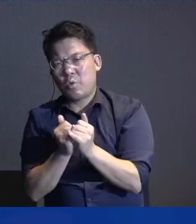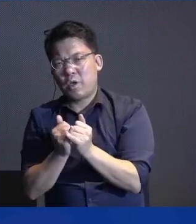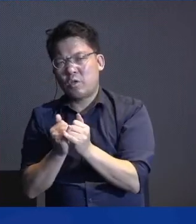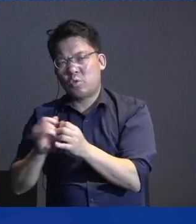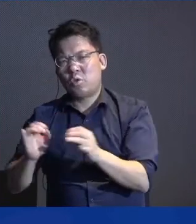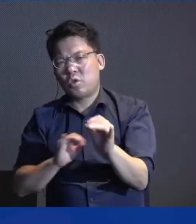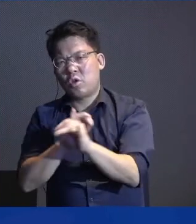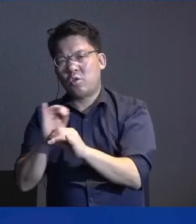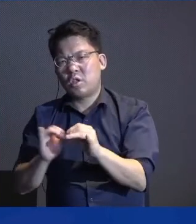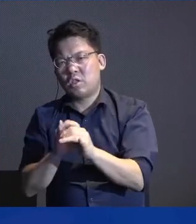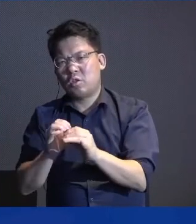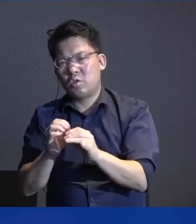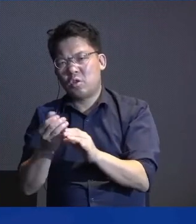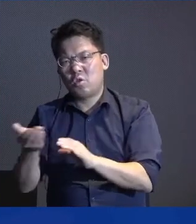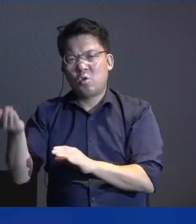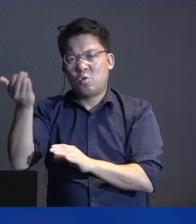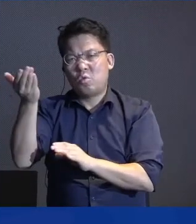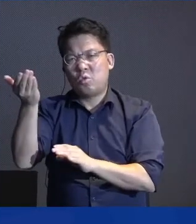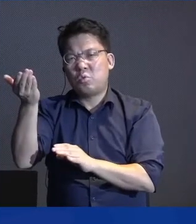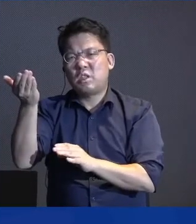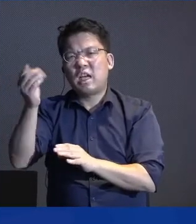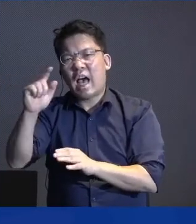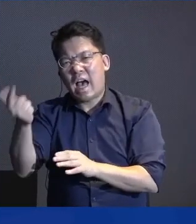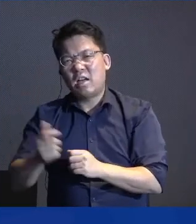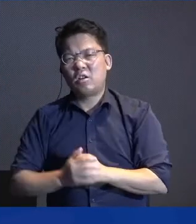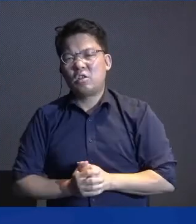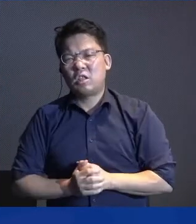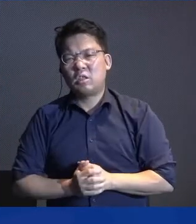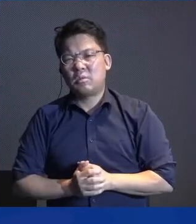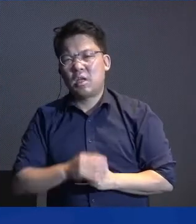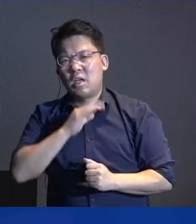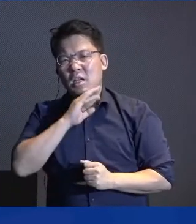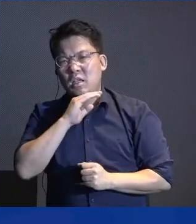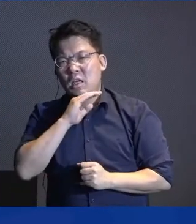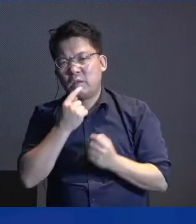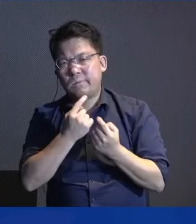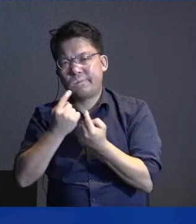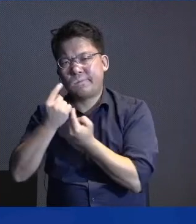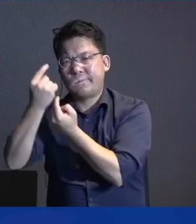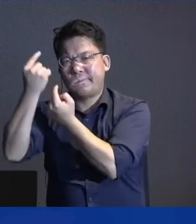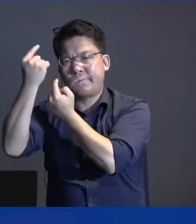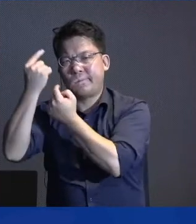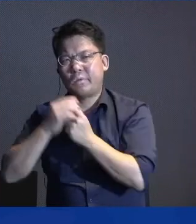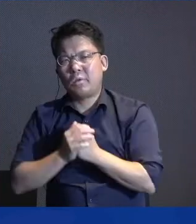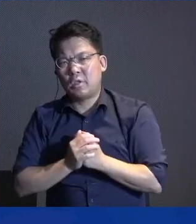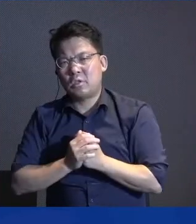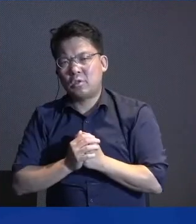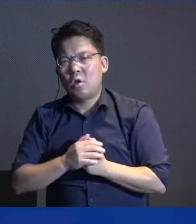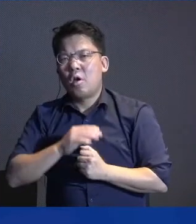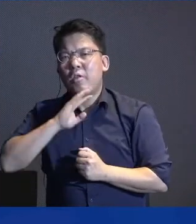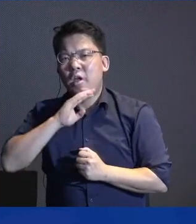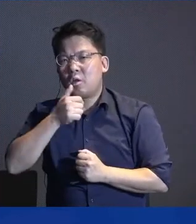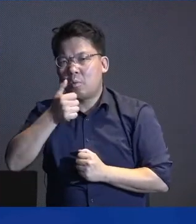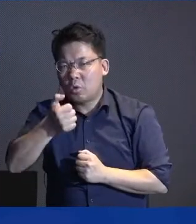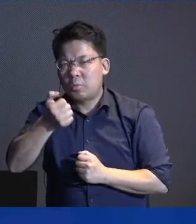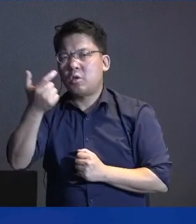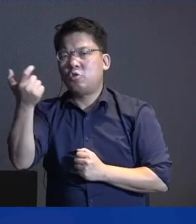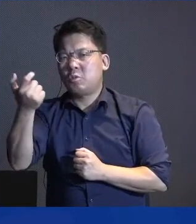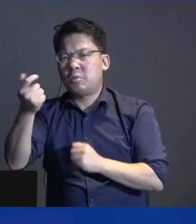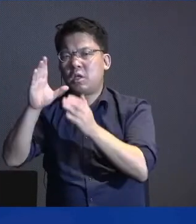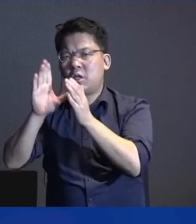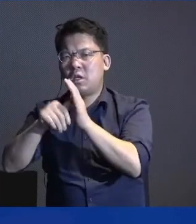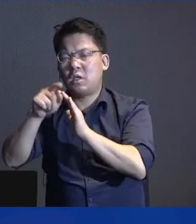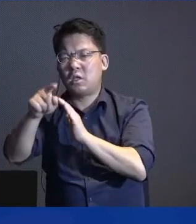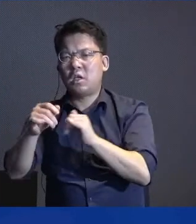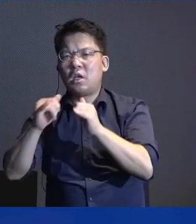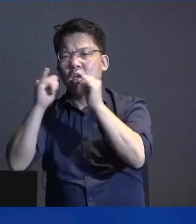So I'm not a kind of policy maker, and I'm kind of less experienced